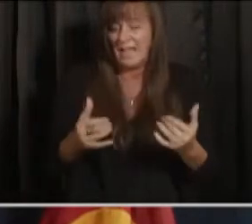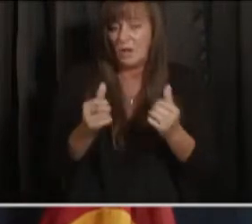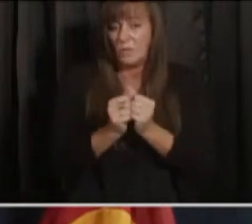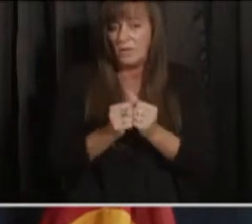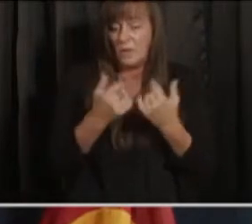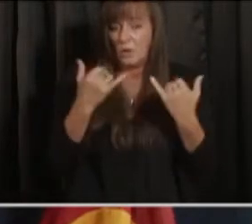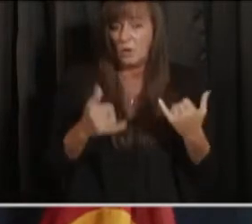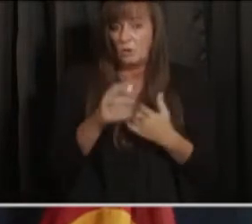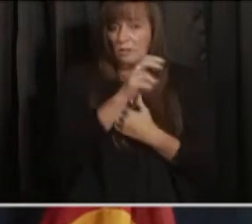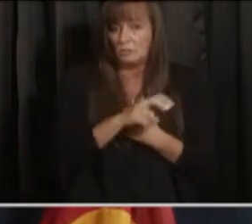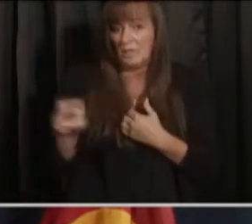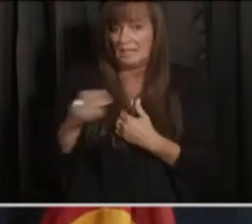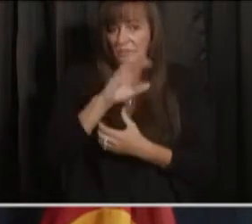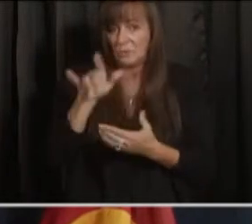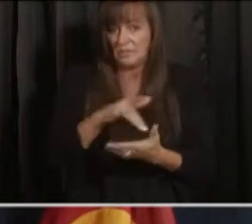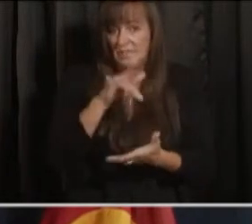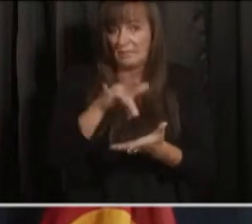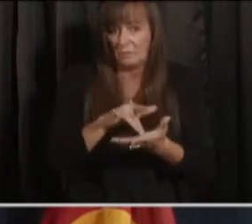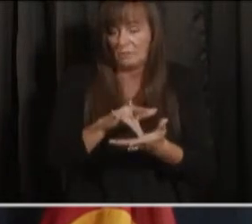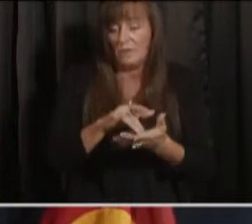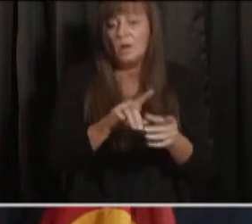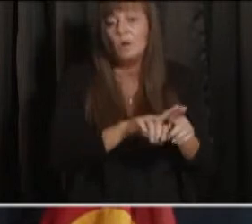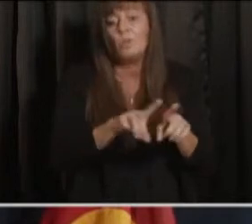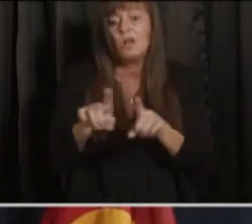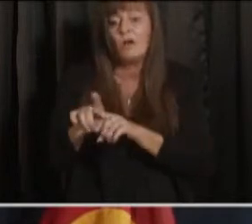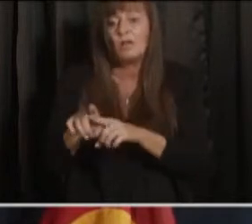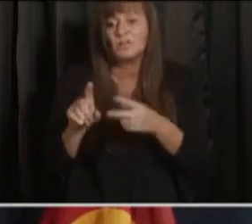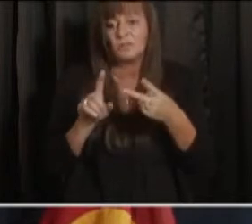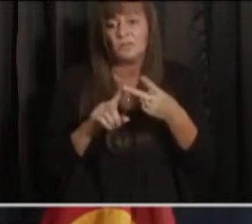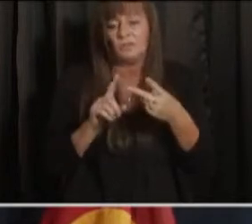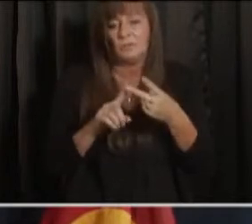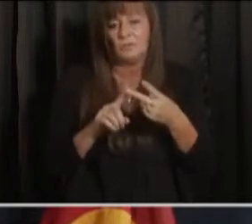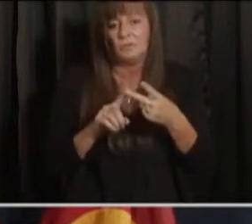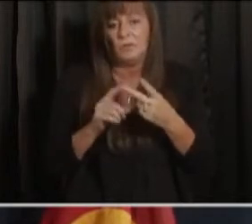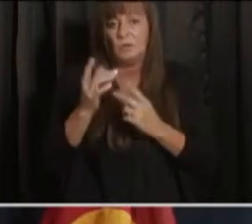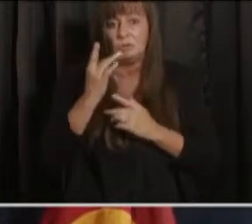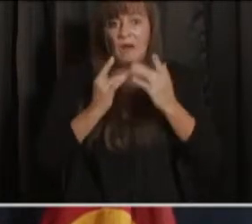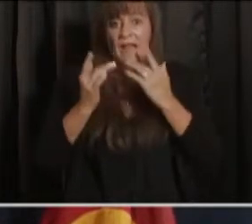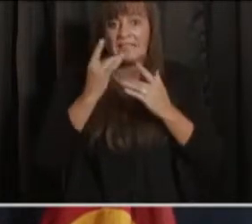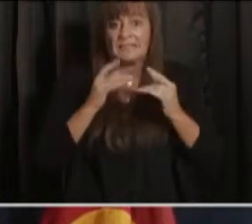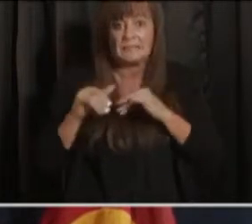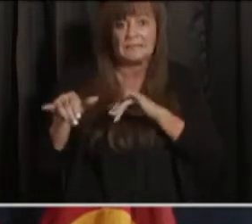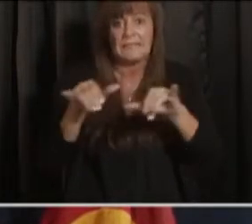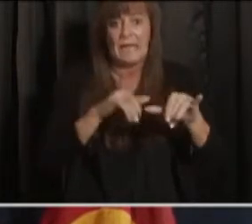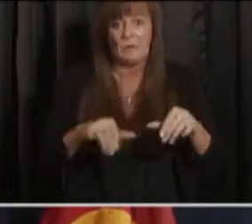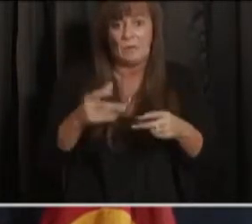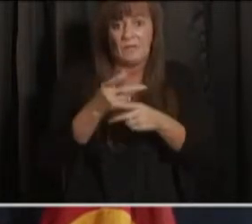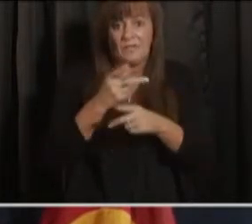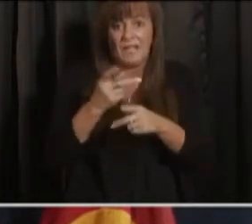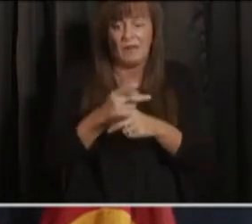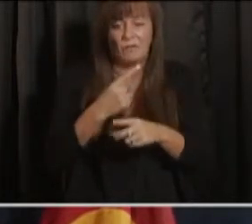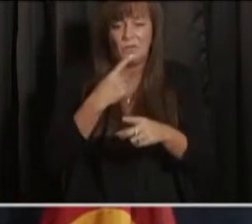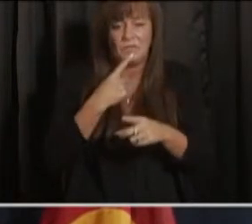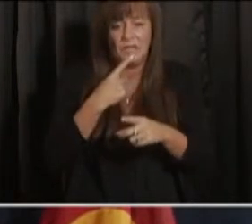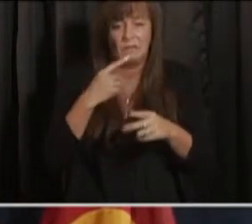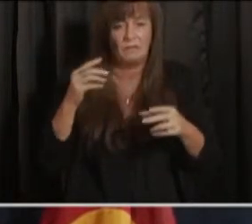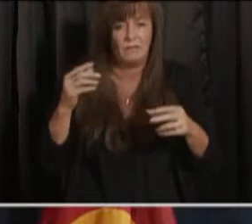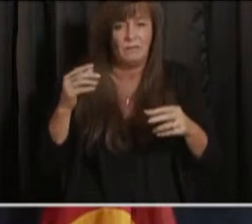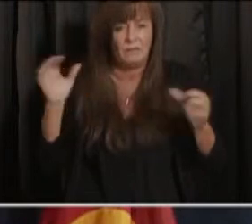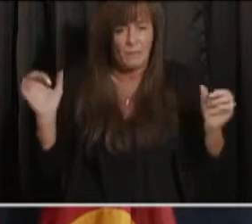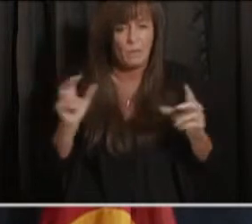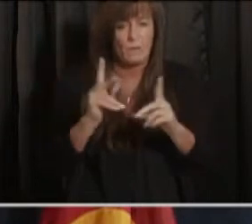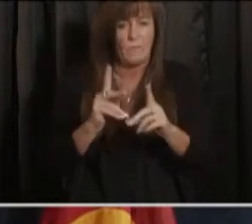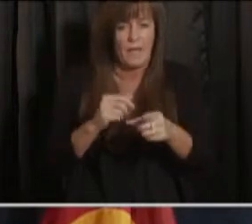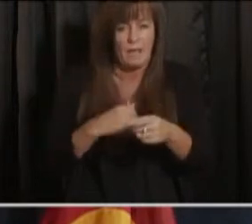transfer center. And also crisis standards of care, you said about bringing those back, but